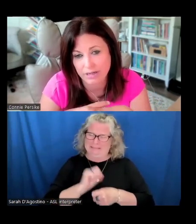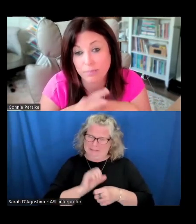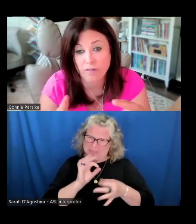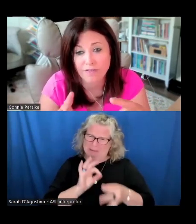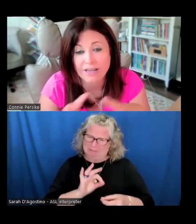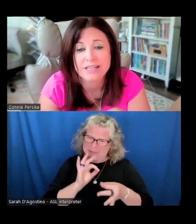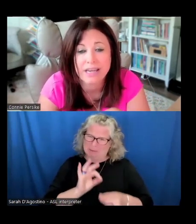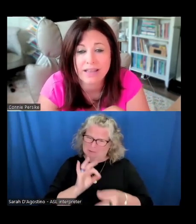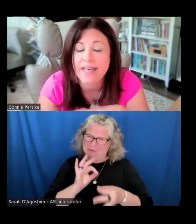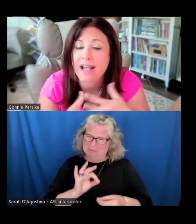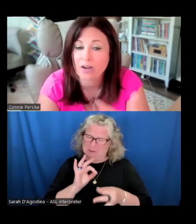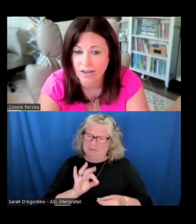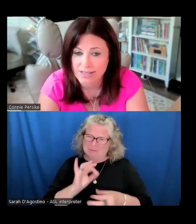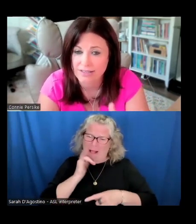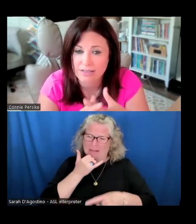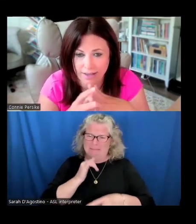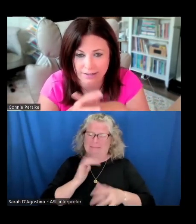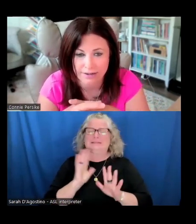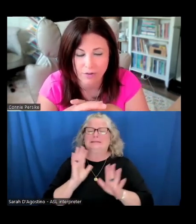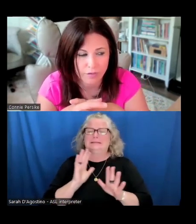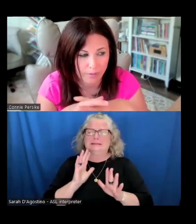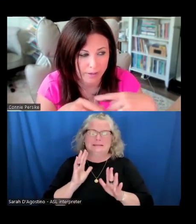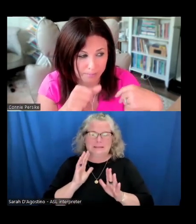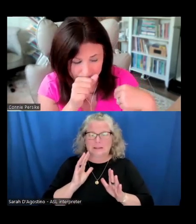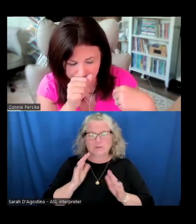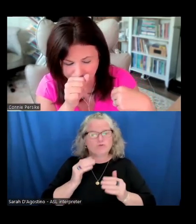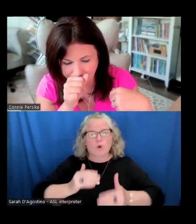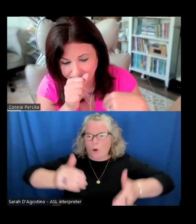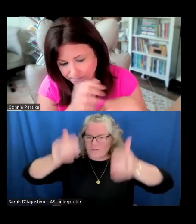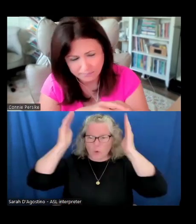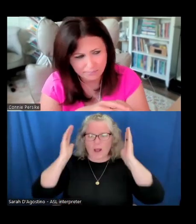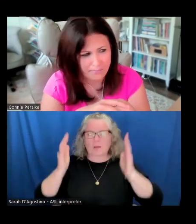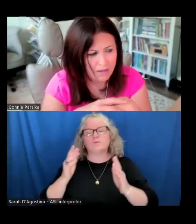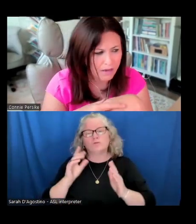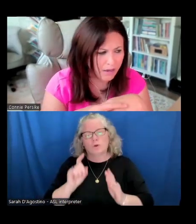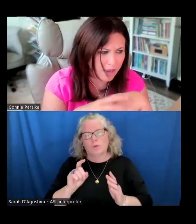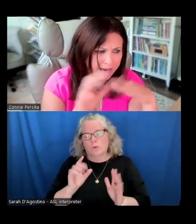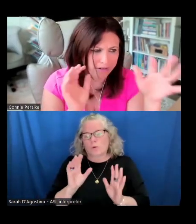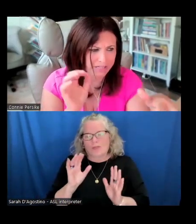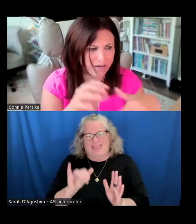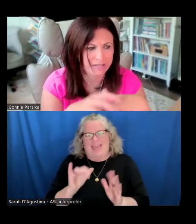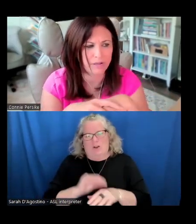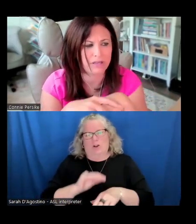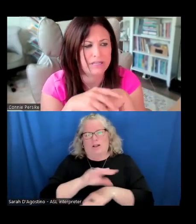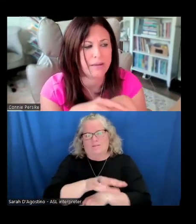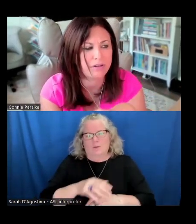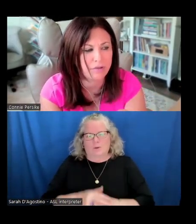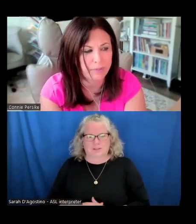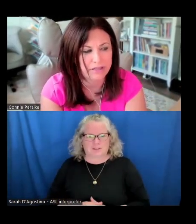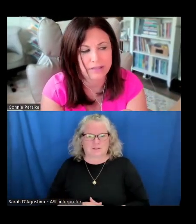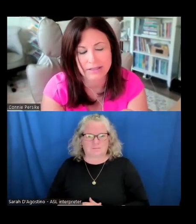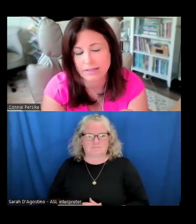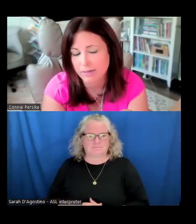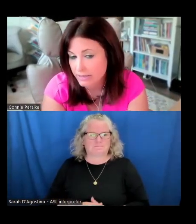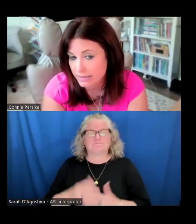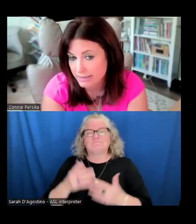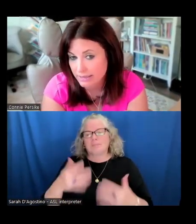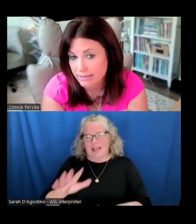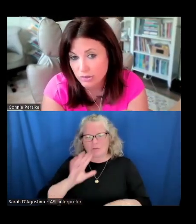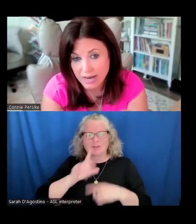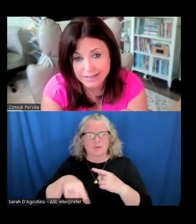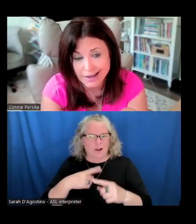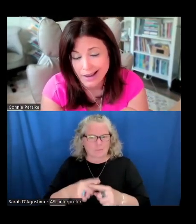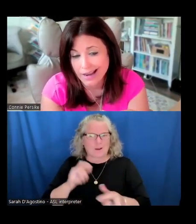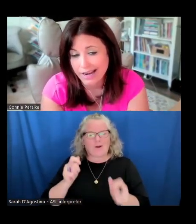to be perfect. And that causes cognitive overwhelm. I already talked about the adaptive responses to demands